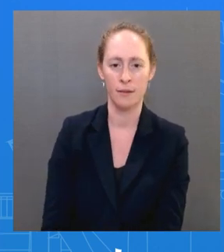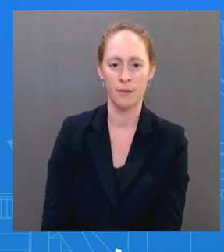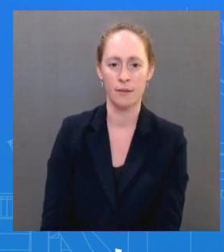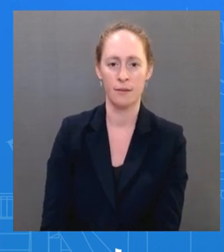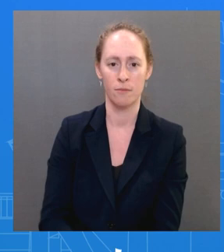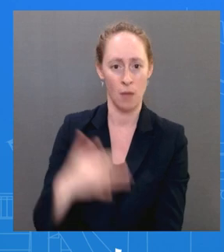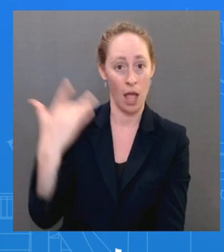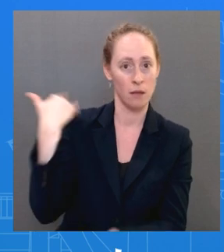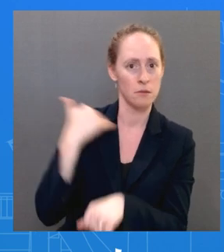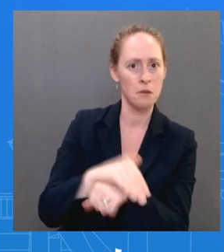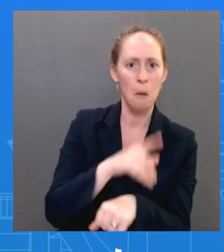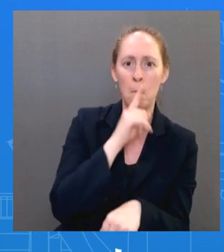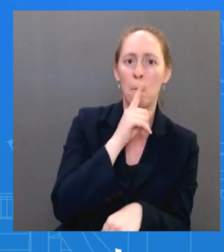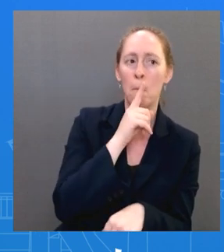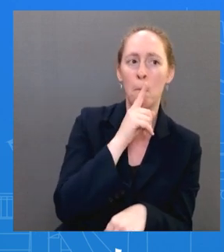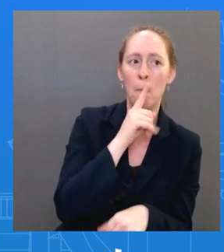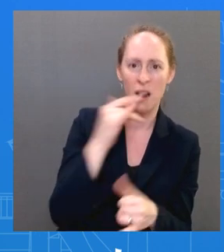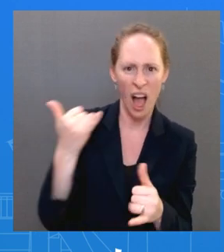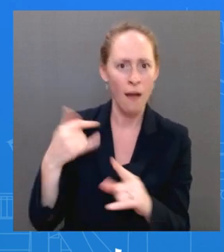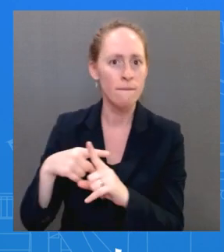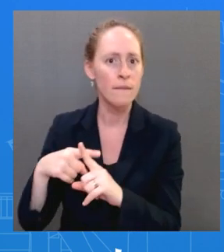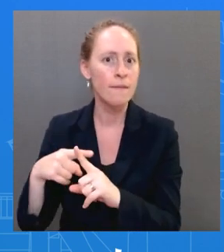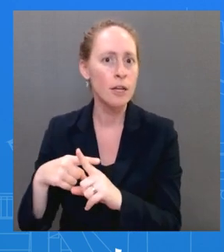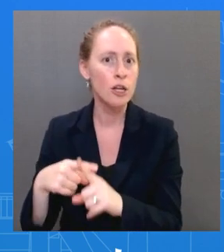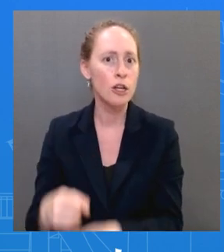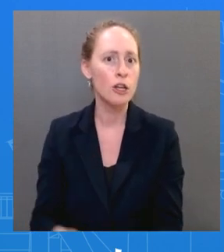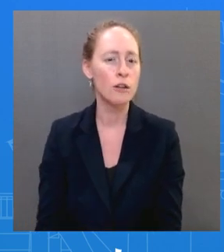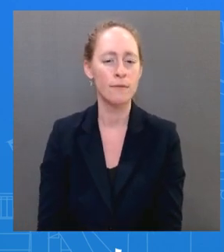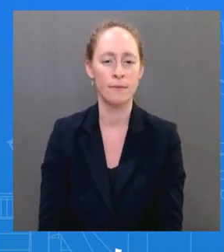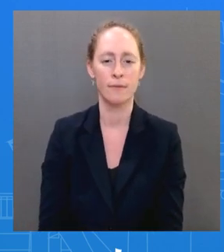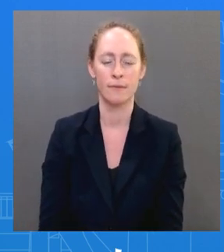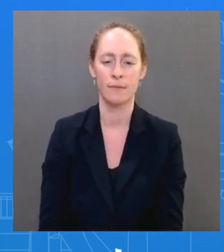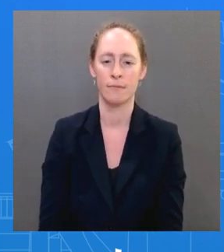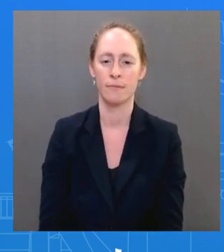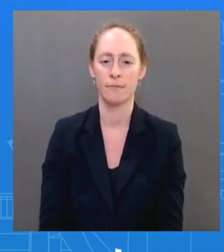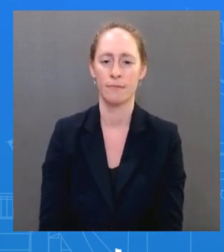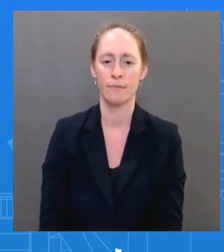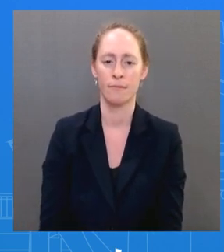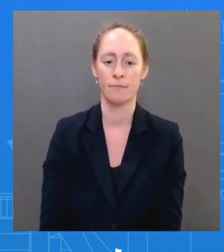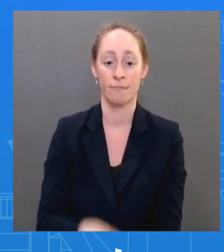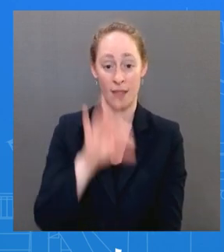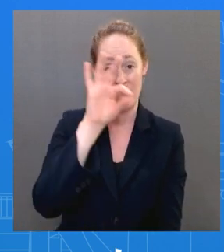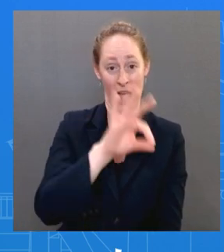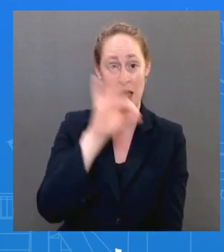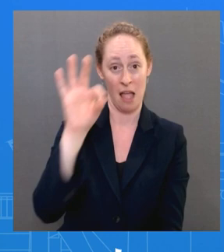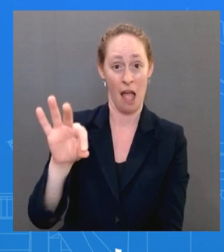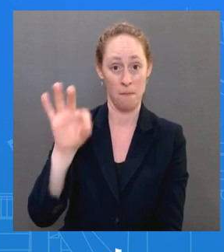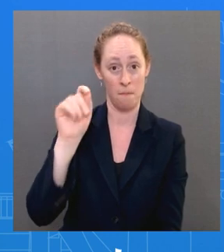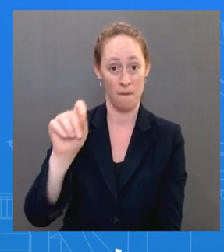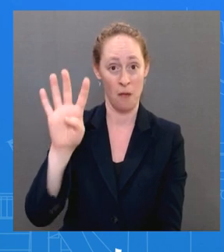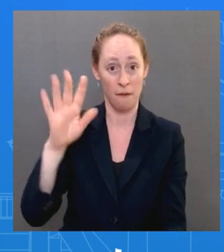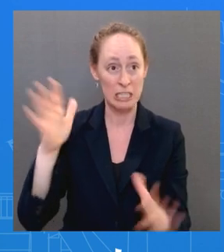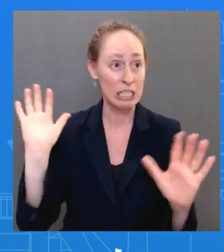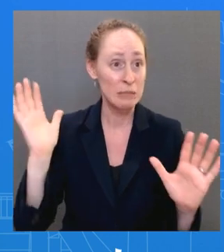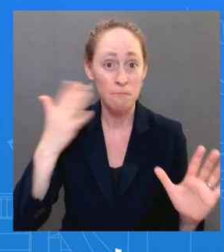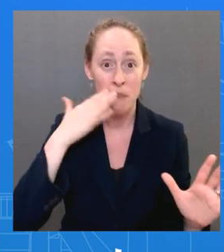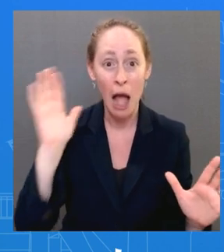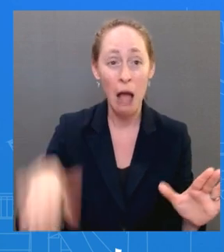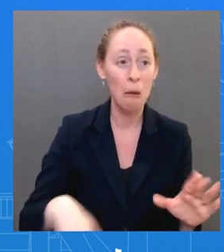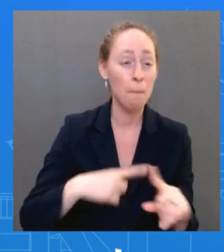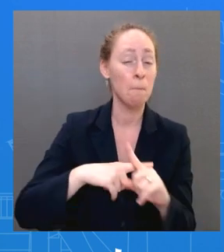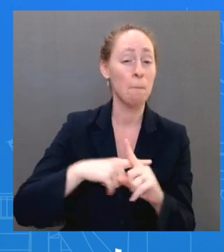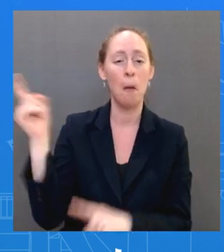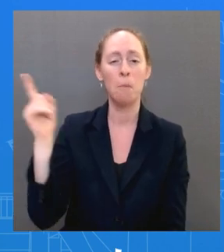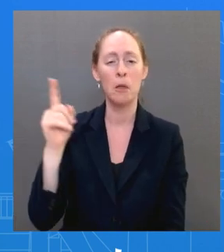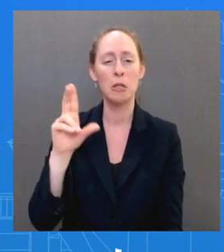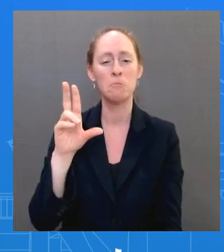clear. 99.4 is not a fever. It's not even a low grade fever. So he did not have a fever last night. He gave Tylenol, and I